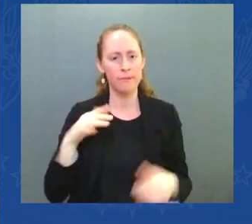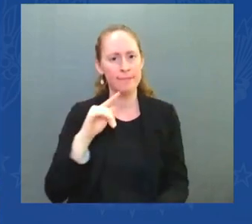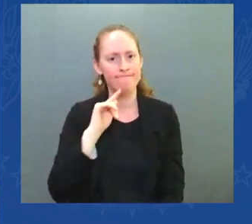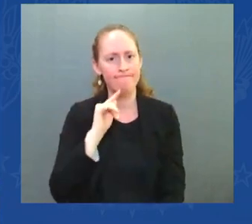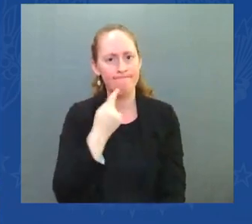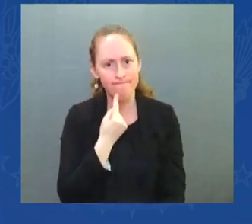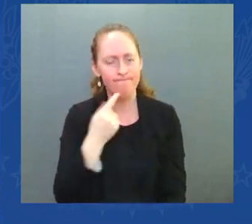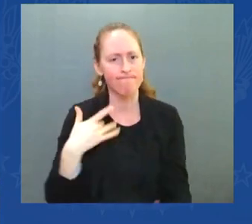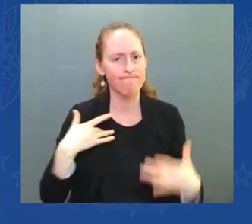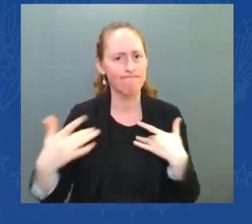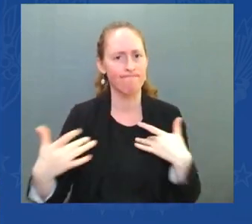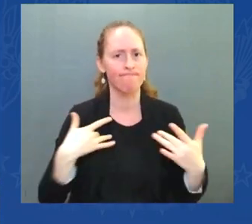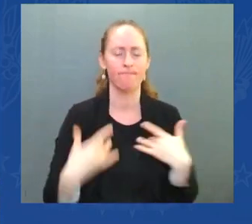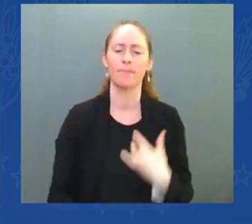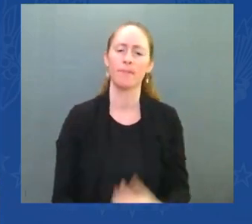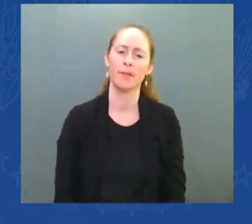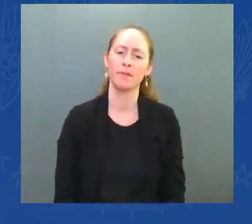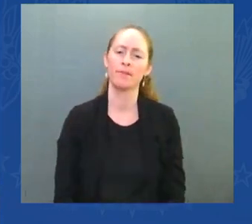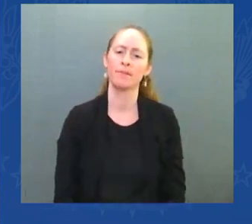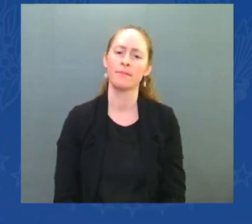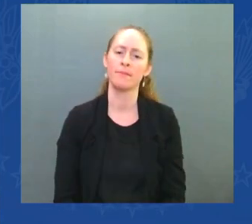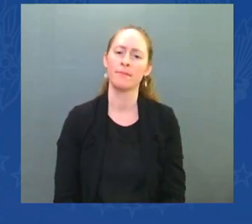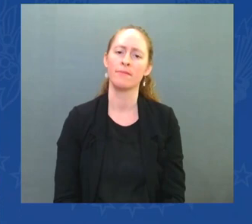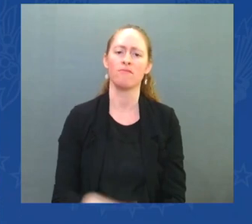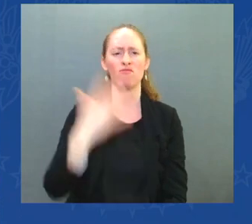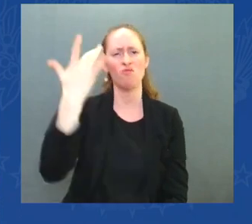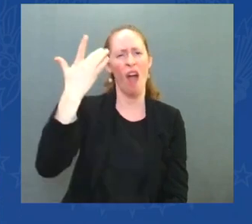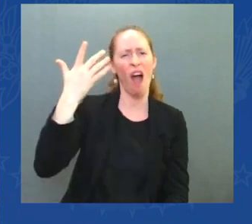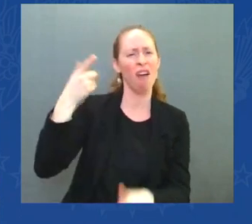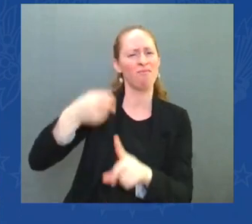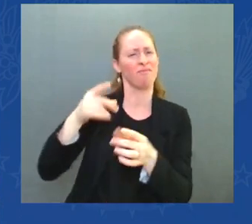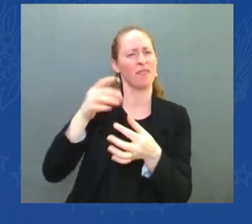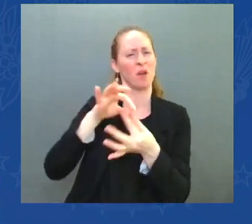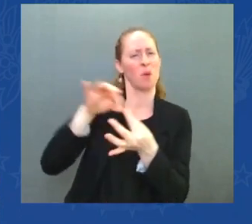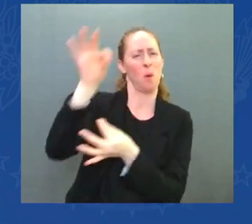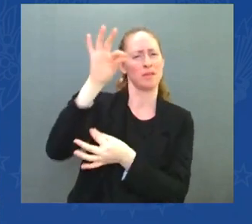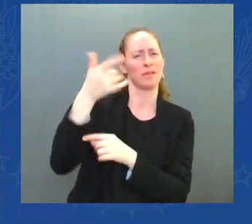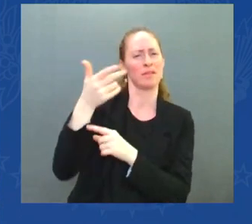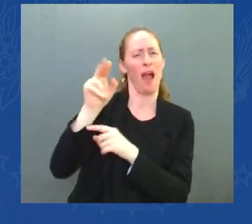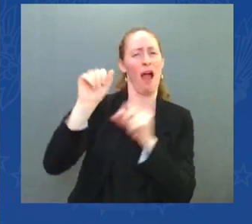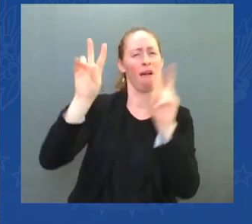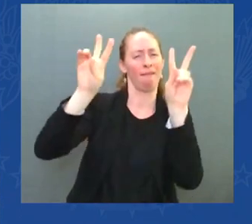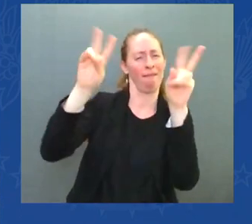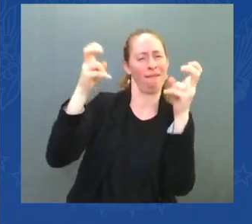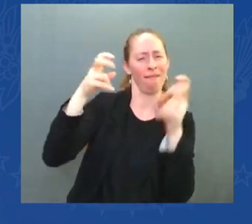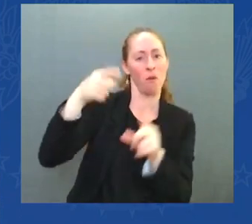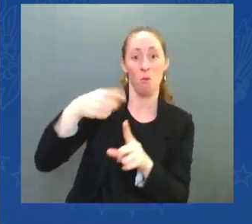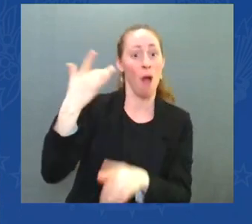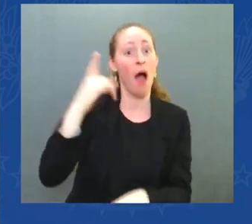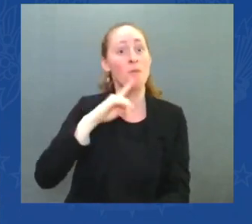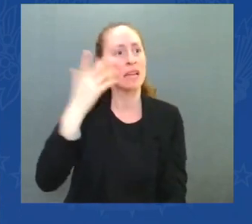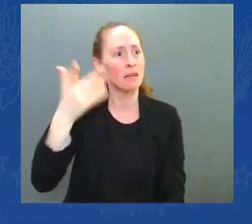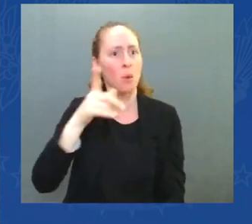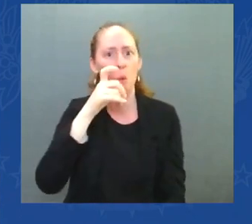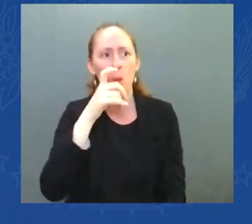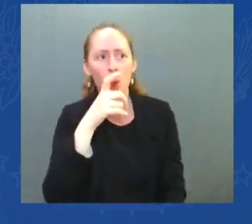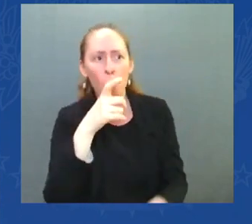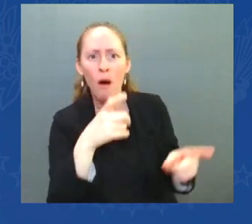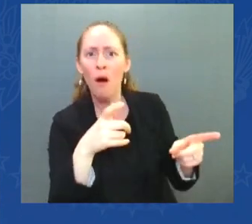traced. But make no mistake, they are real. They can shoot to kill, and they